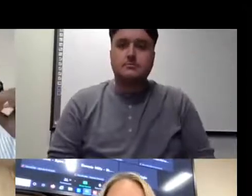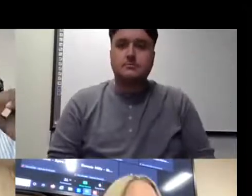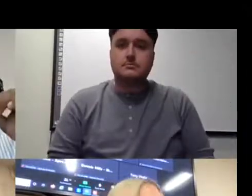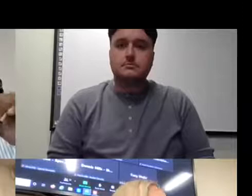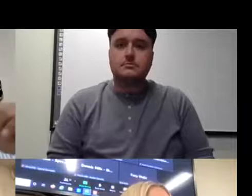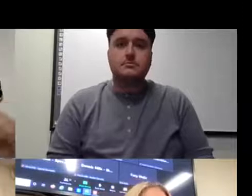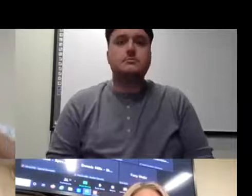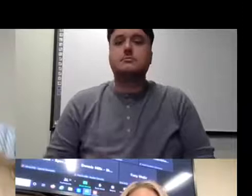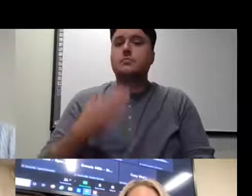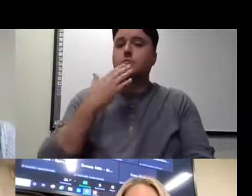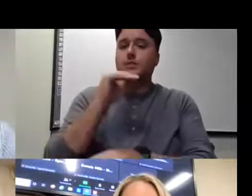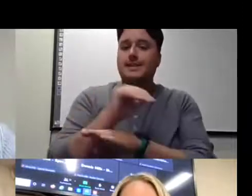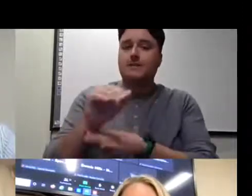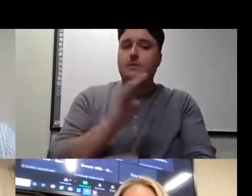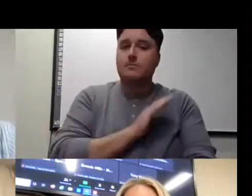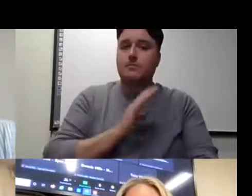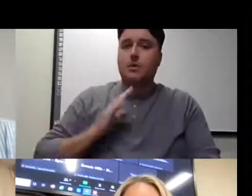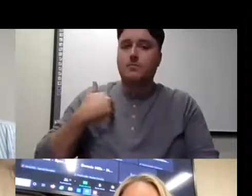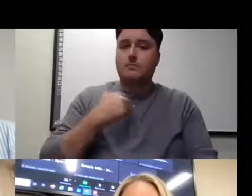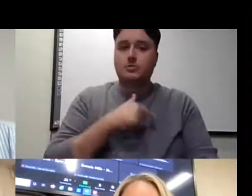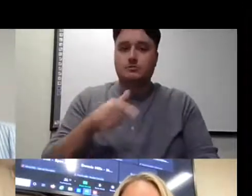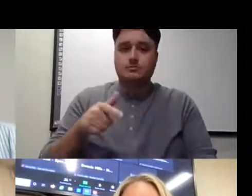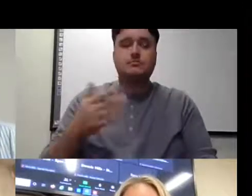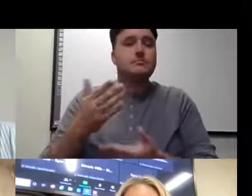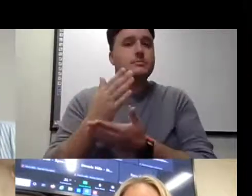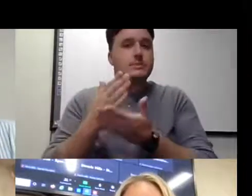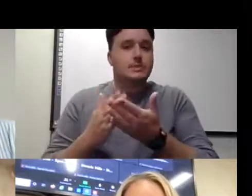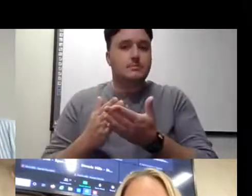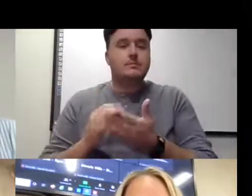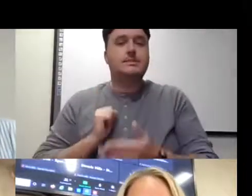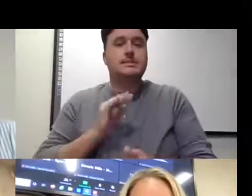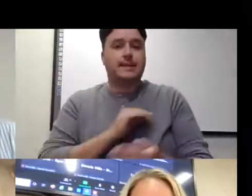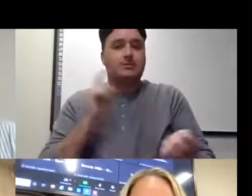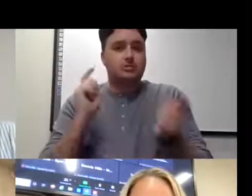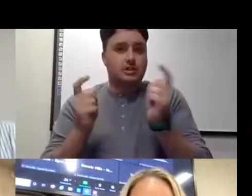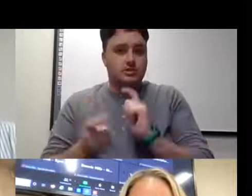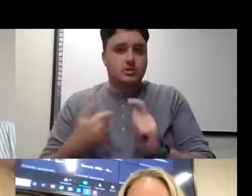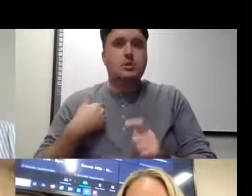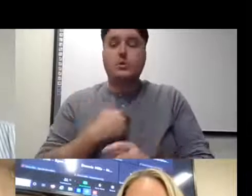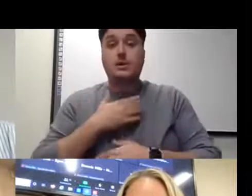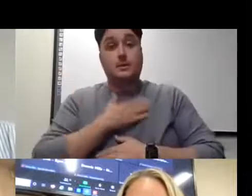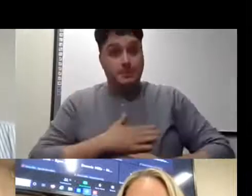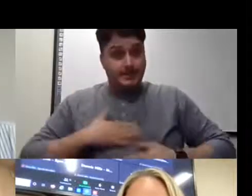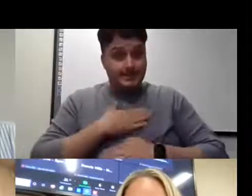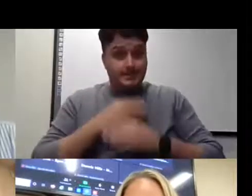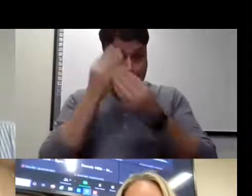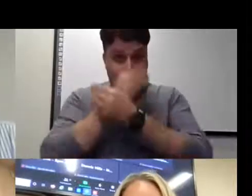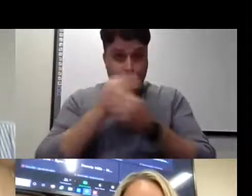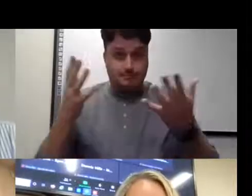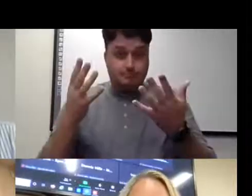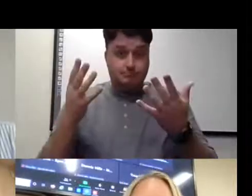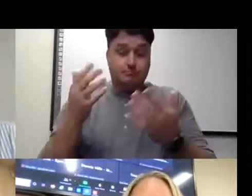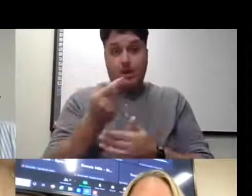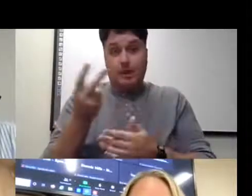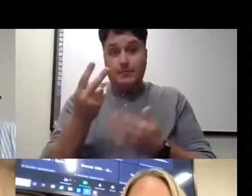Good evening, board members. There have been some staffing changes, and we're pleased to announce a couple of them this